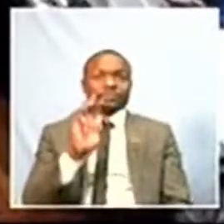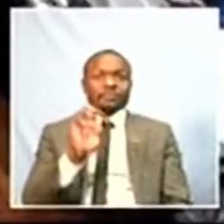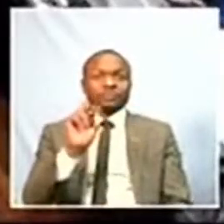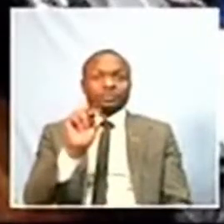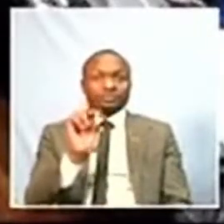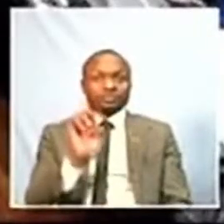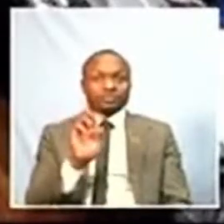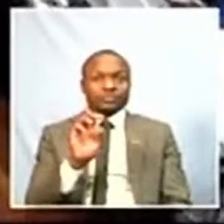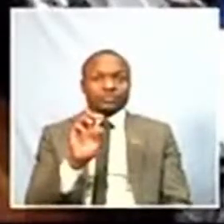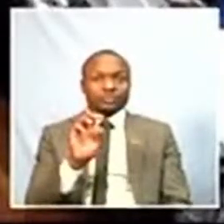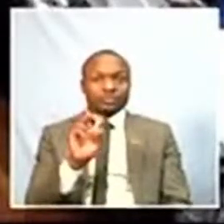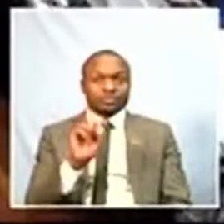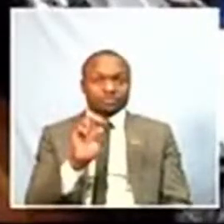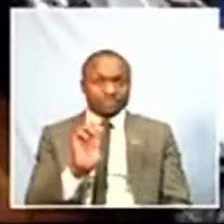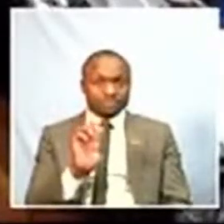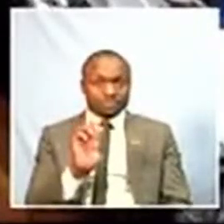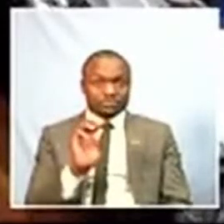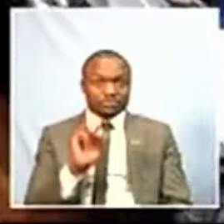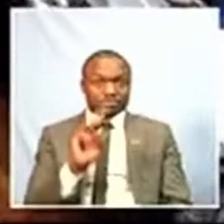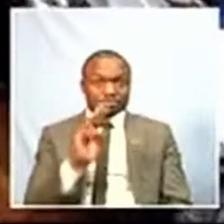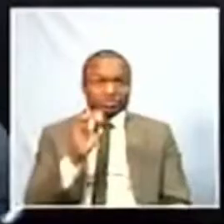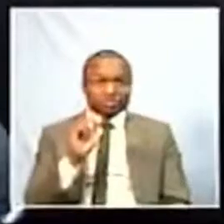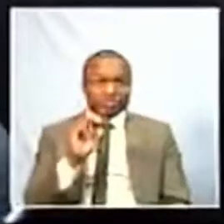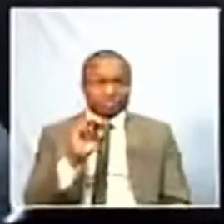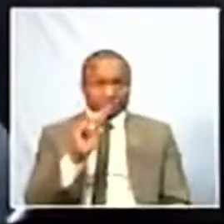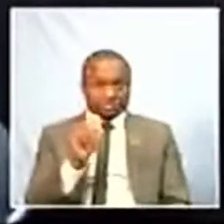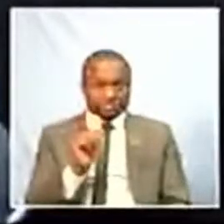Okay. Yes.